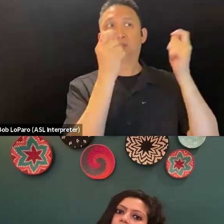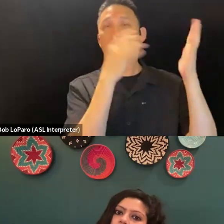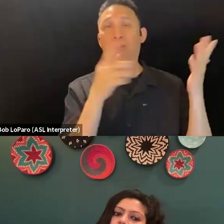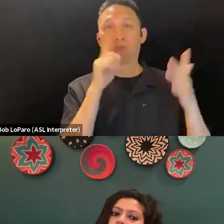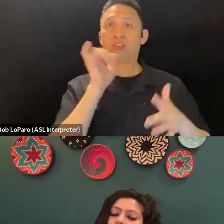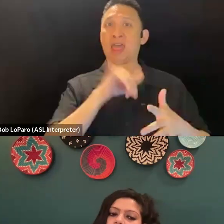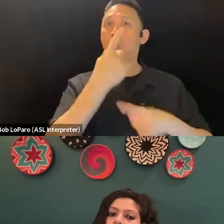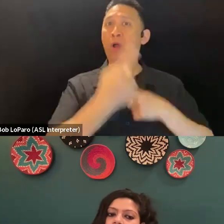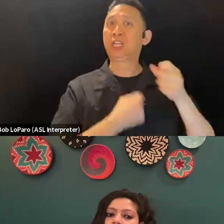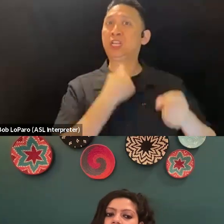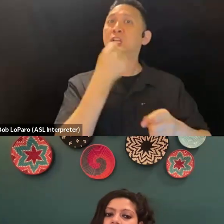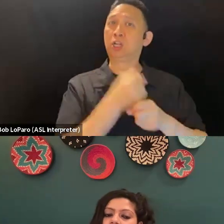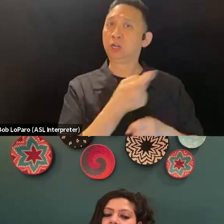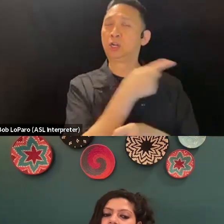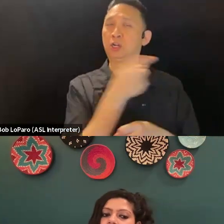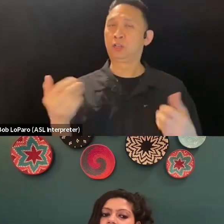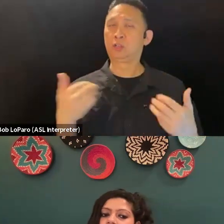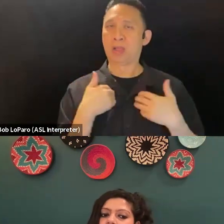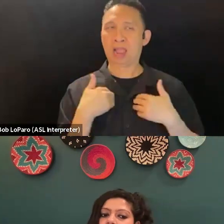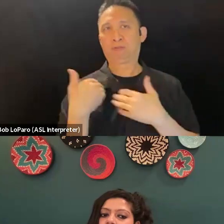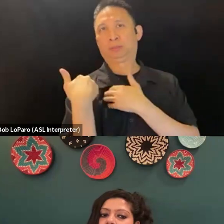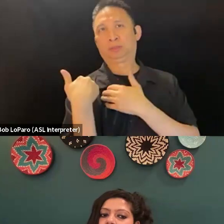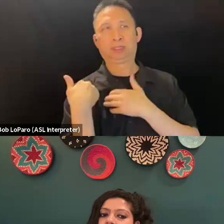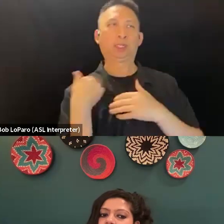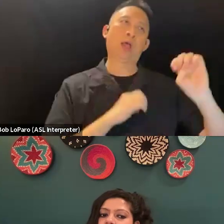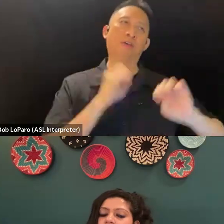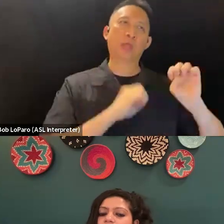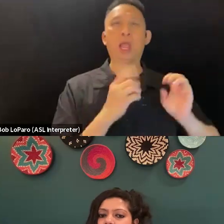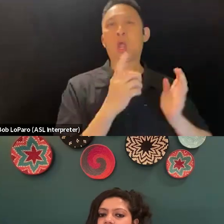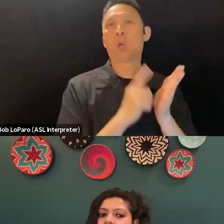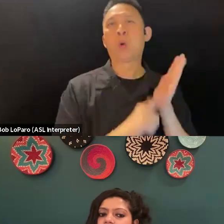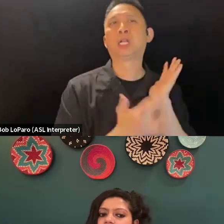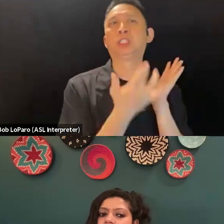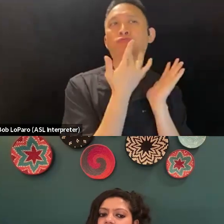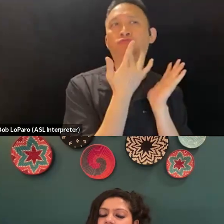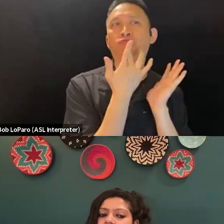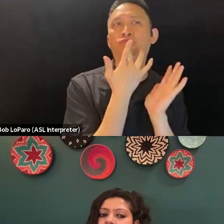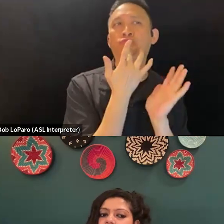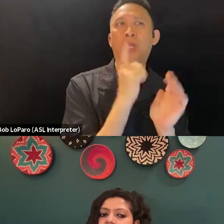and other bits which are yummier. But